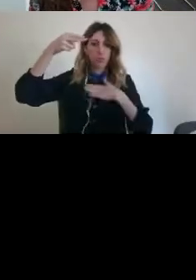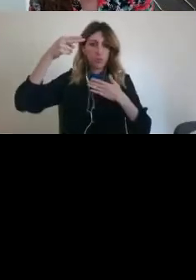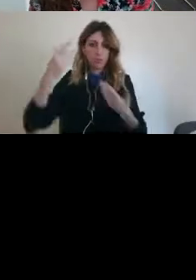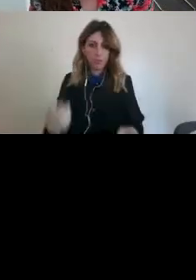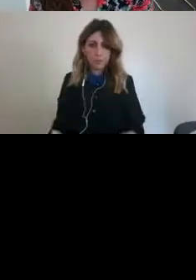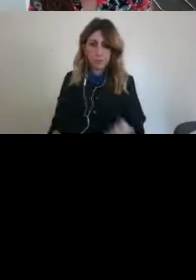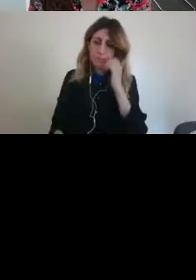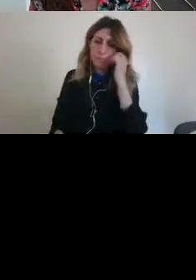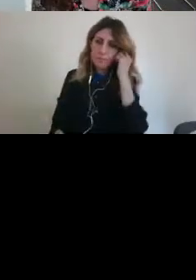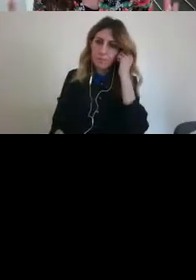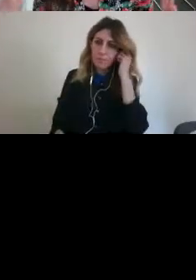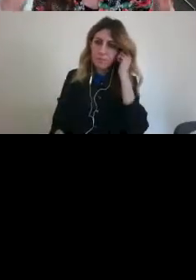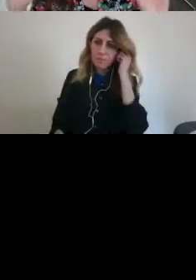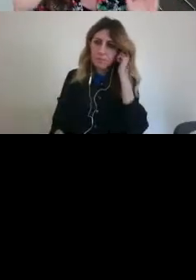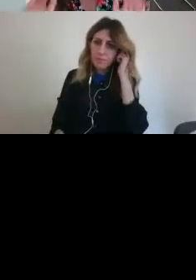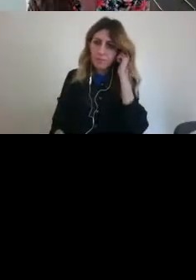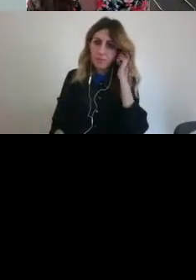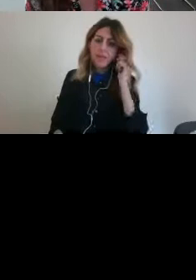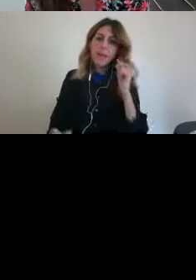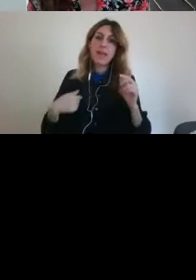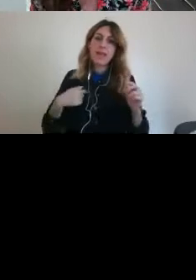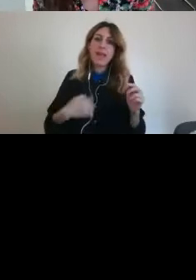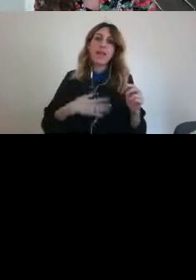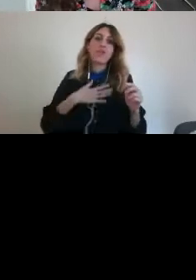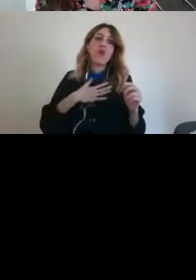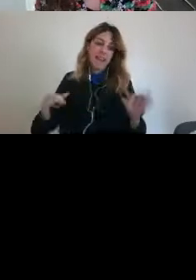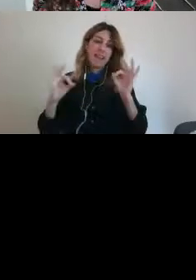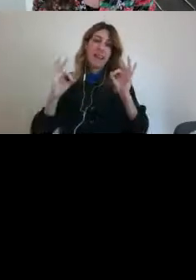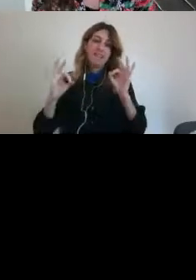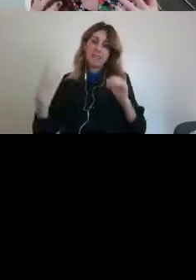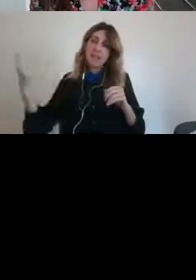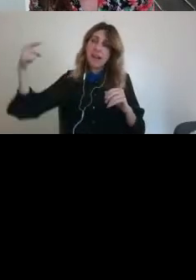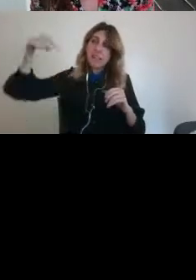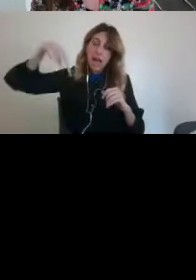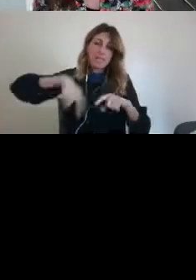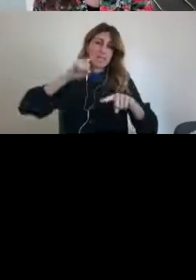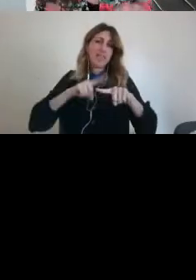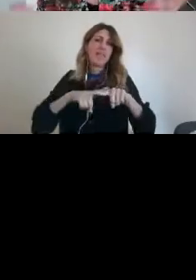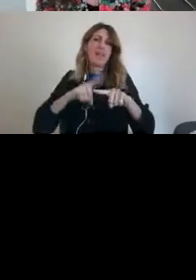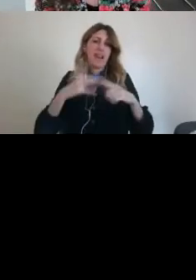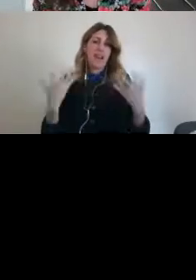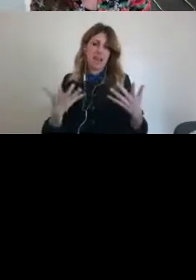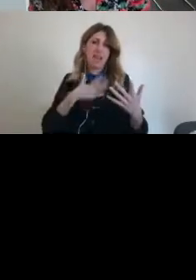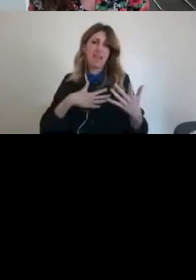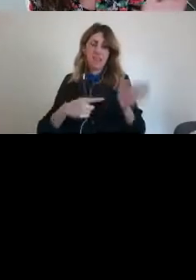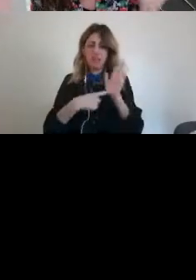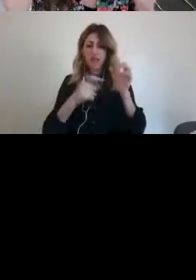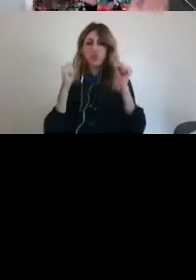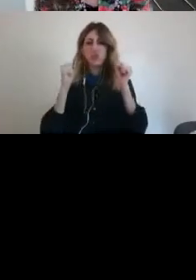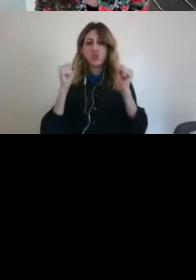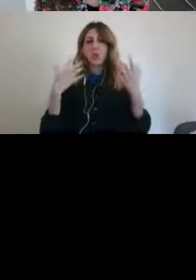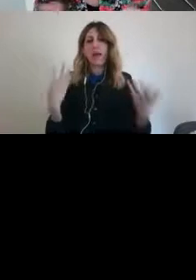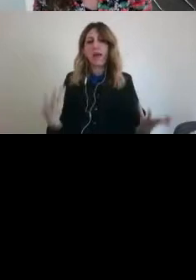more amazing if I was allowed to really travel to Greece and be here in person. So I'll make a promise that as